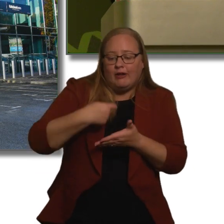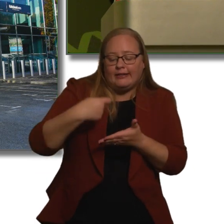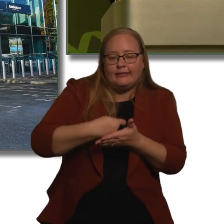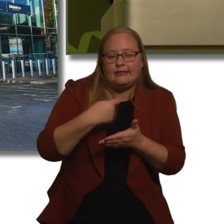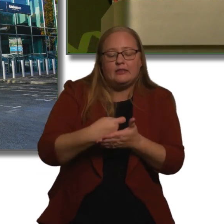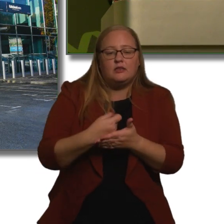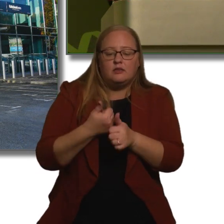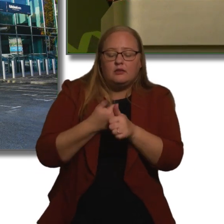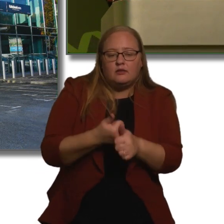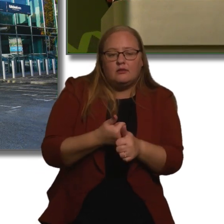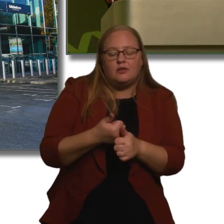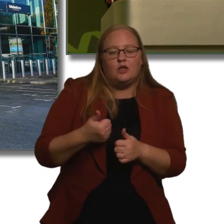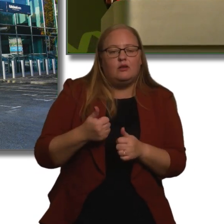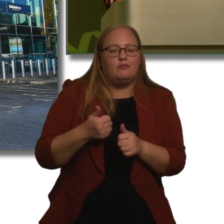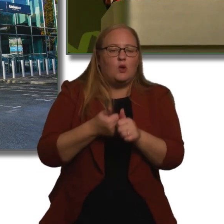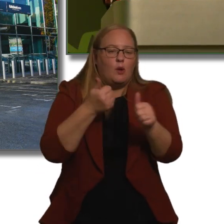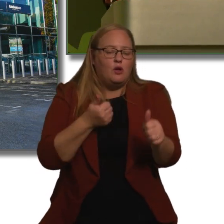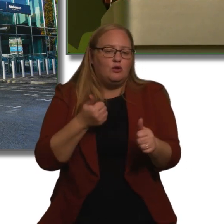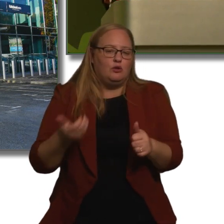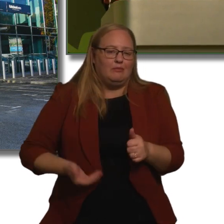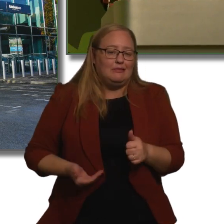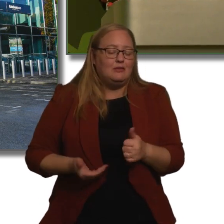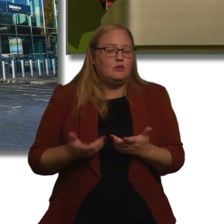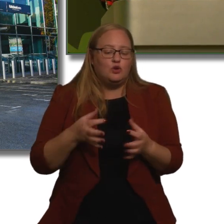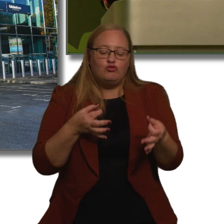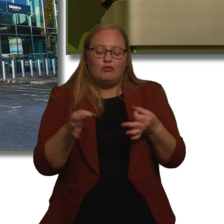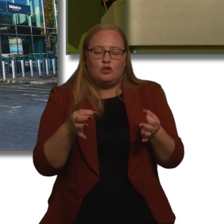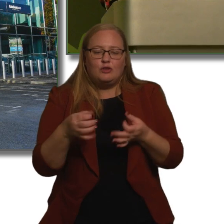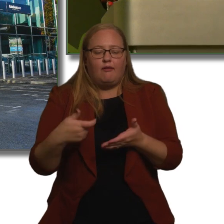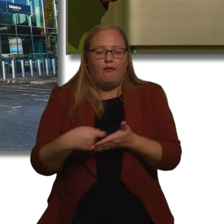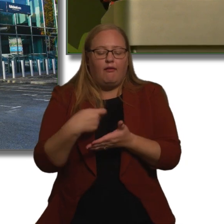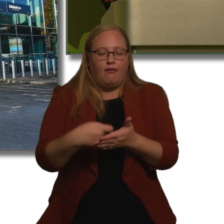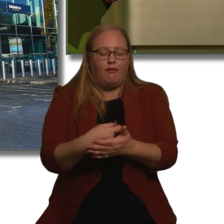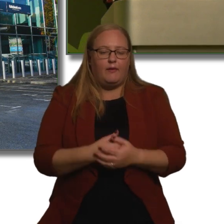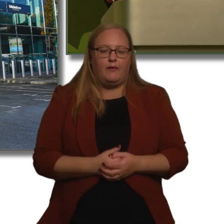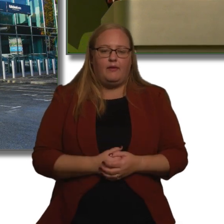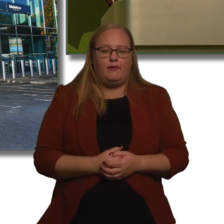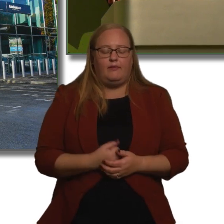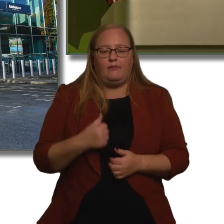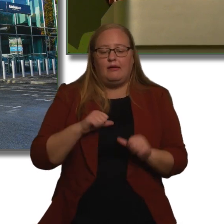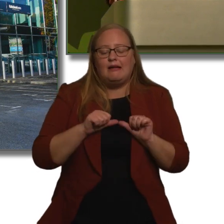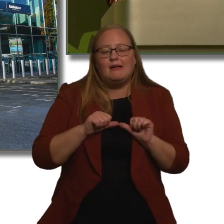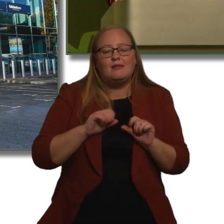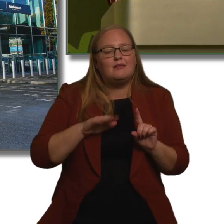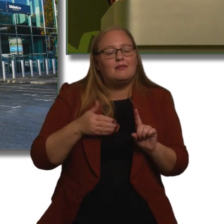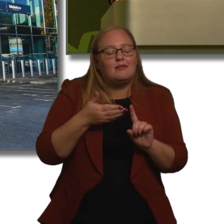commercial business and broader strategic aspirations, including our route to net